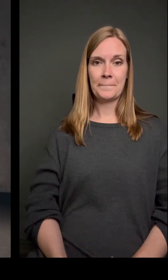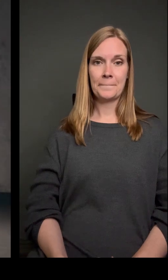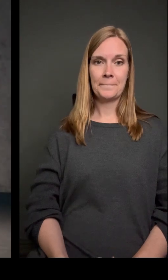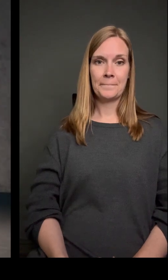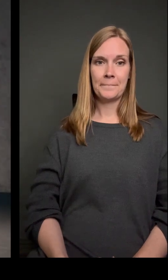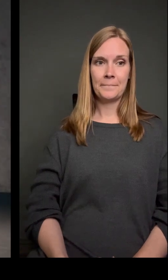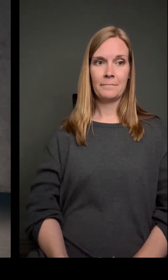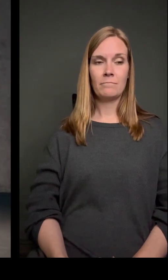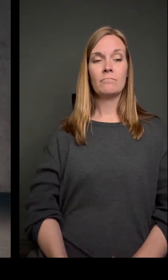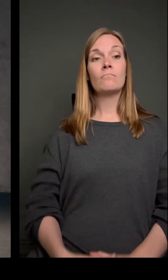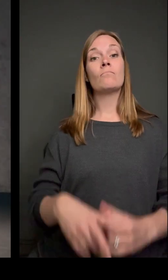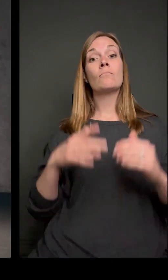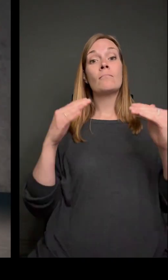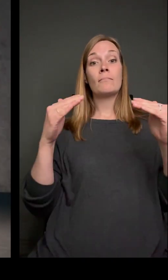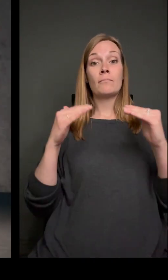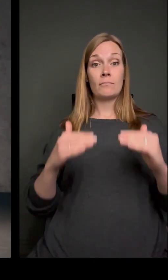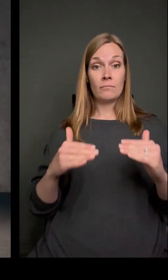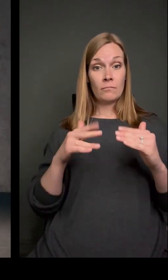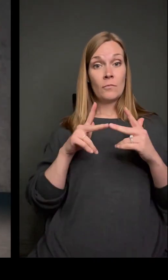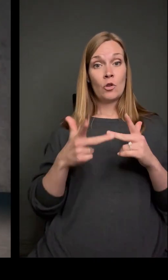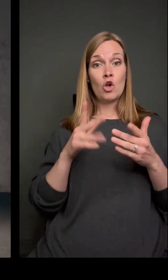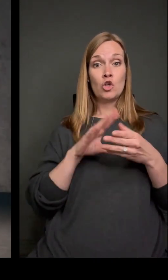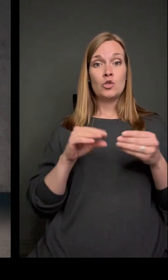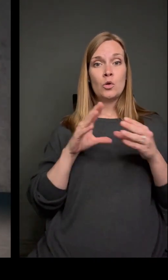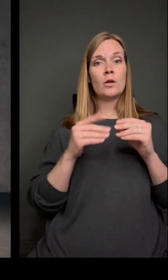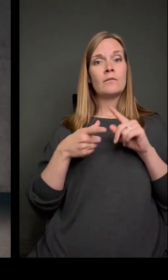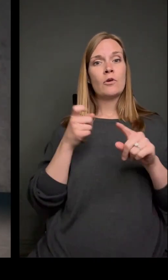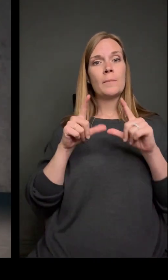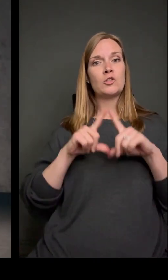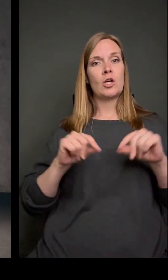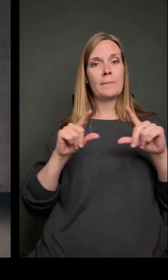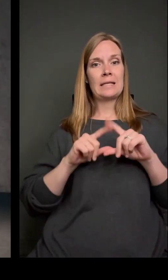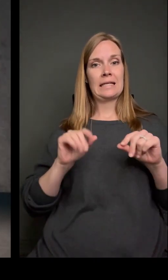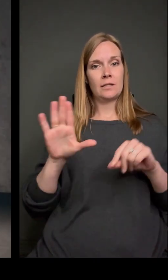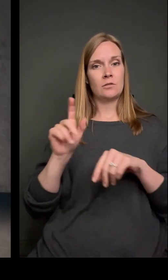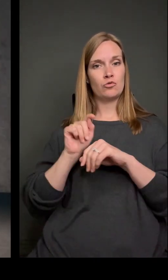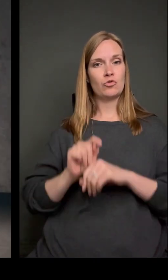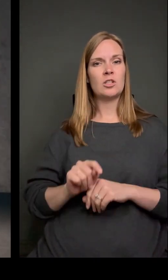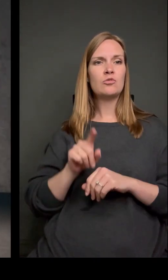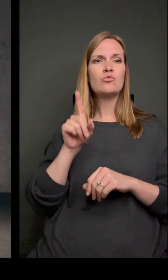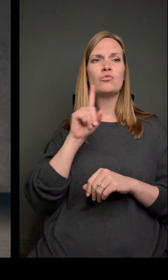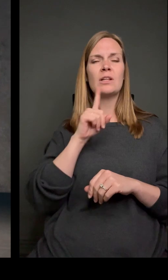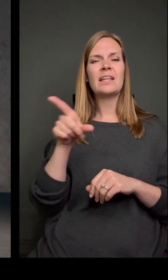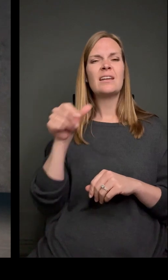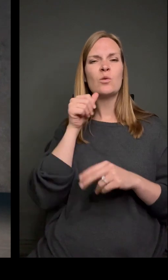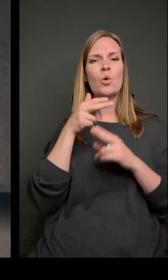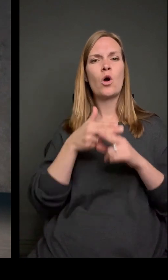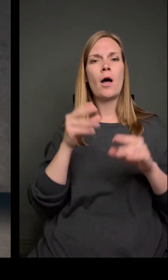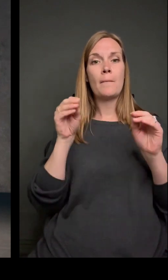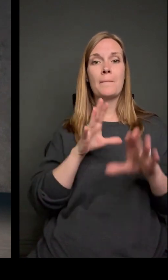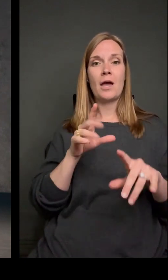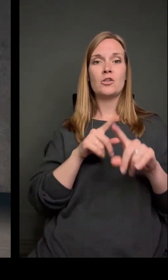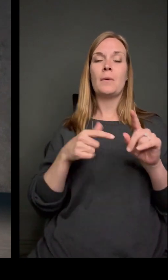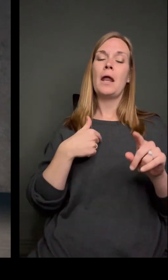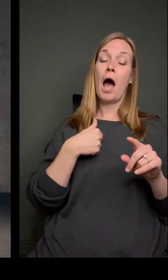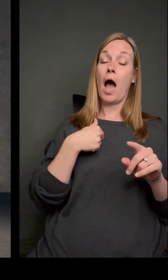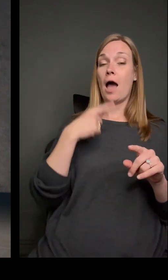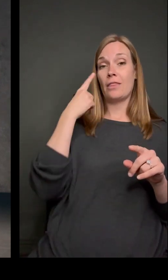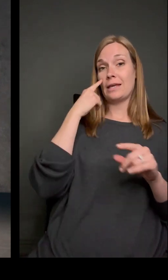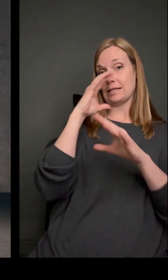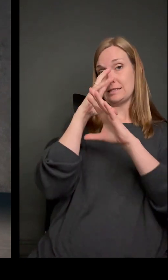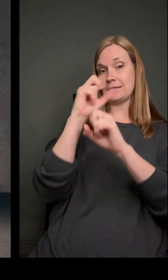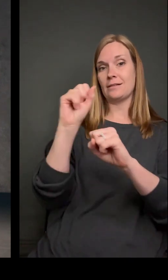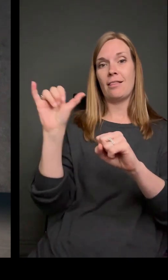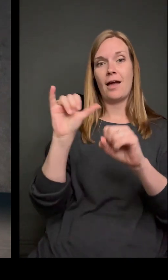This next piece comes to us from a Japanese tradition, and they don't consider it really a piece of magic. I think it's very magical, though,